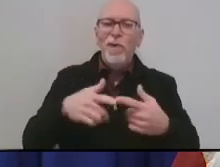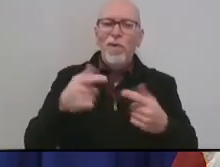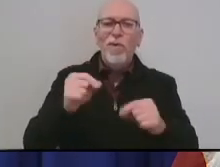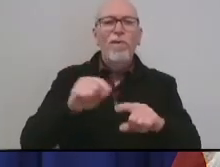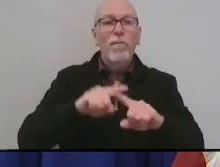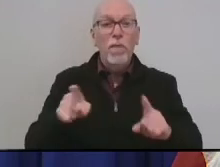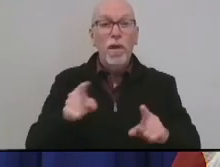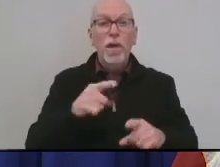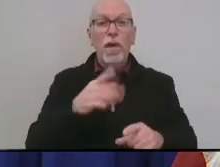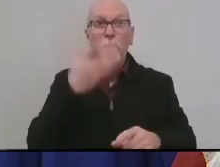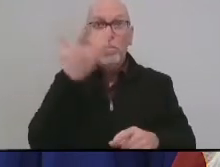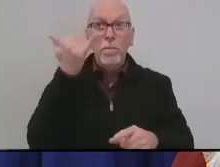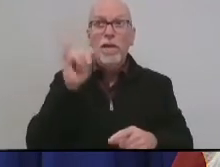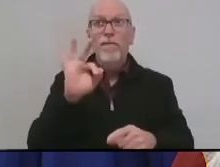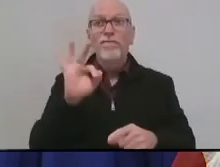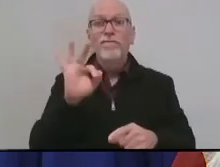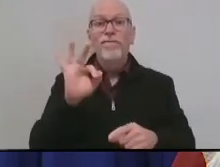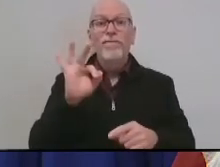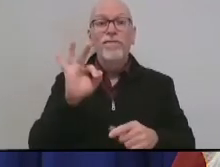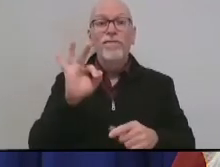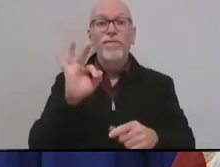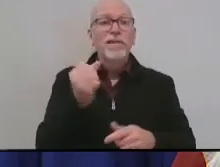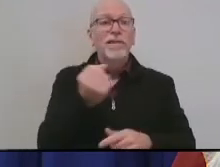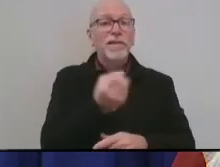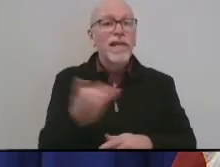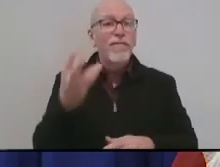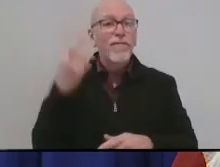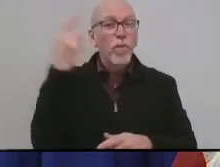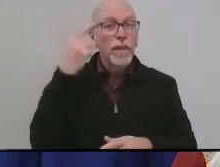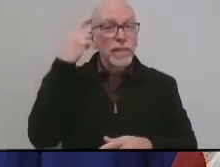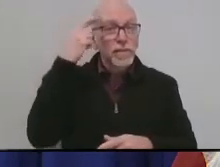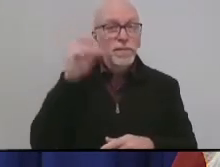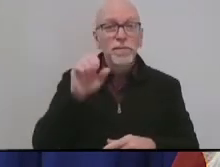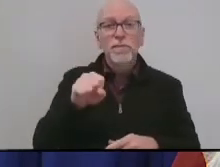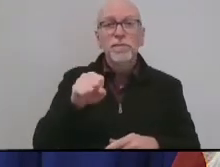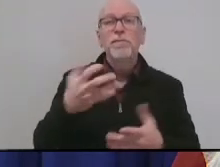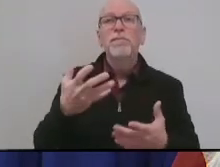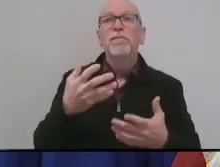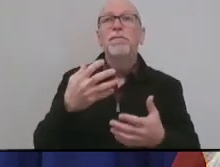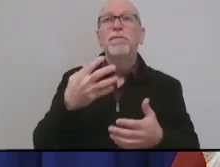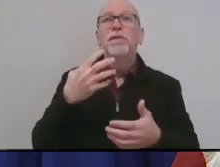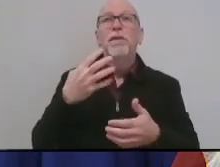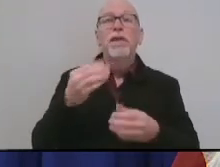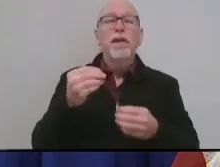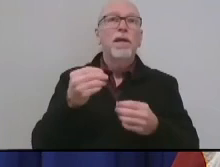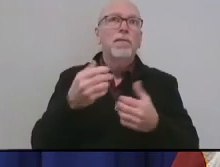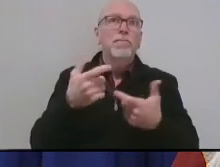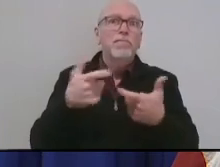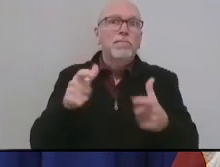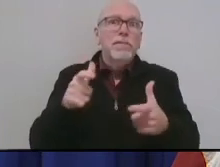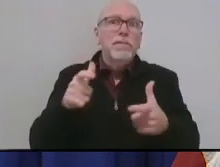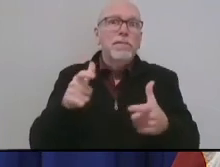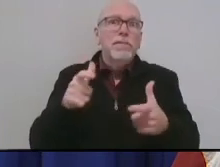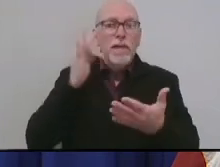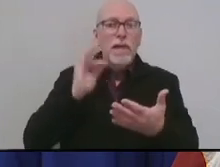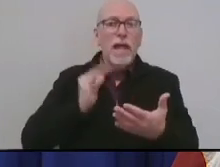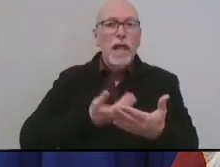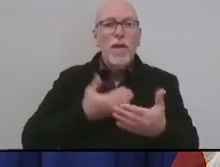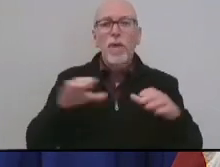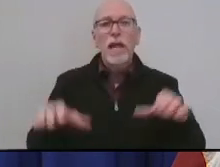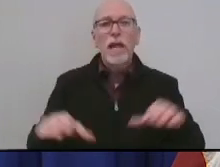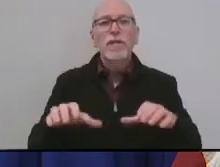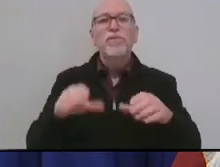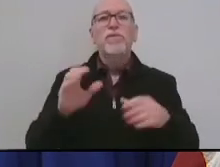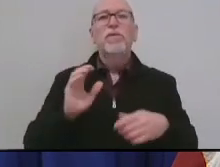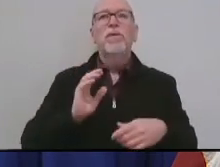because of multiple factors, but in large part also because of our actions, or maybe